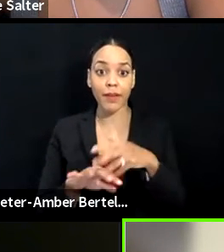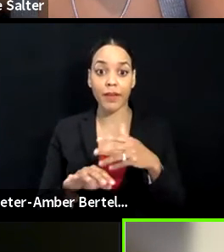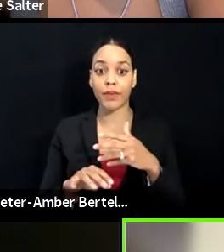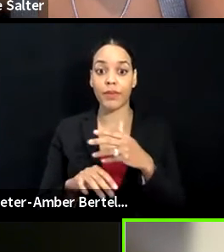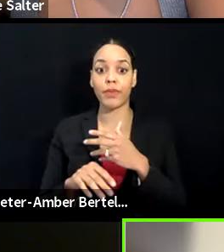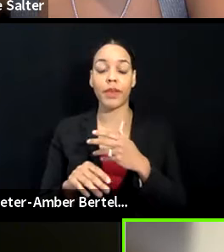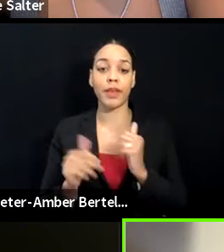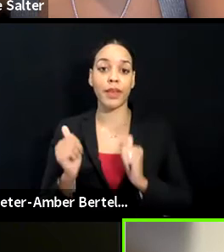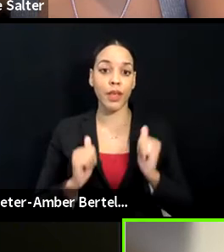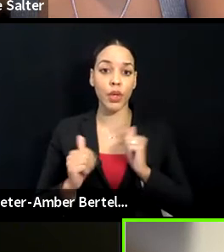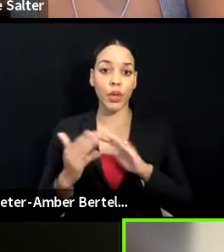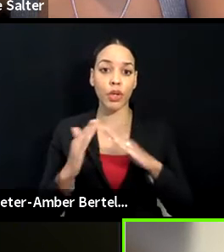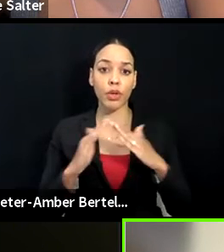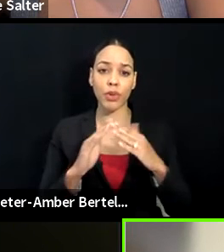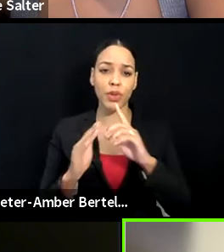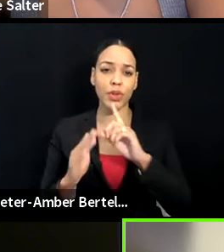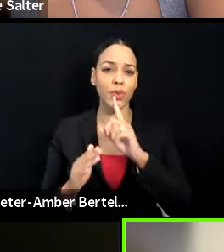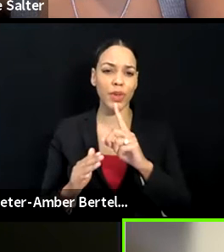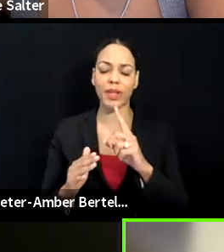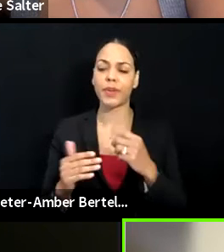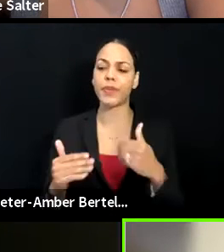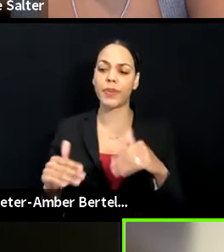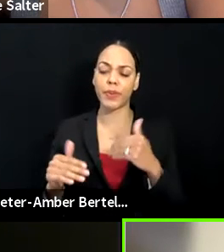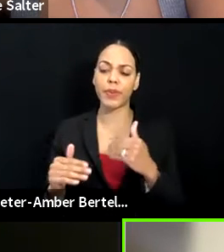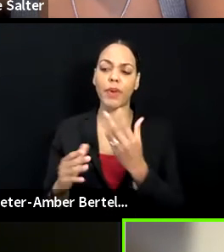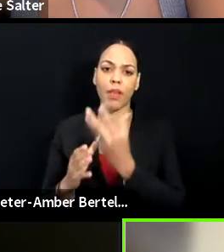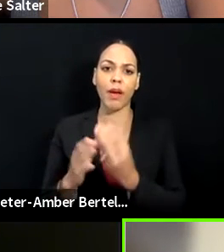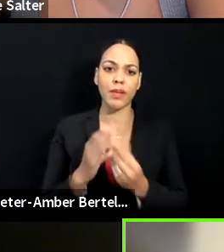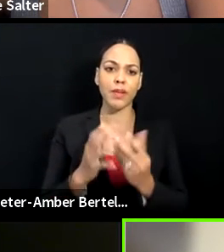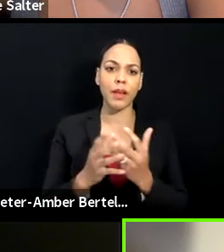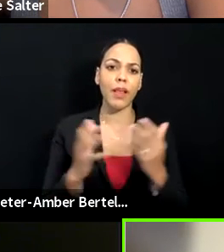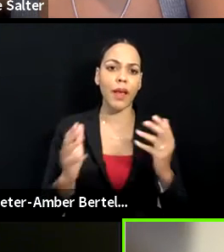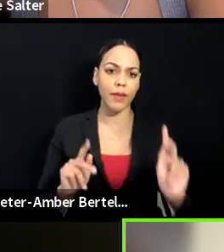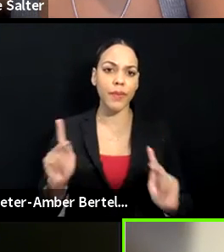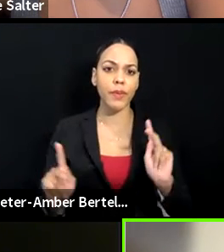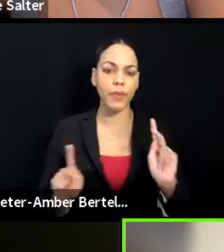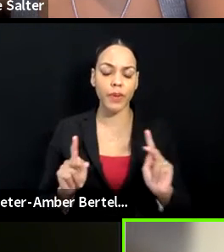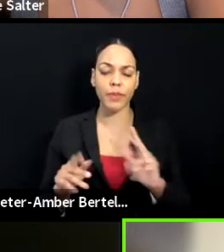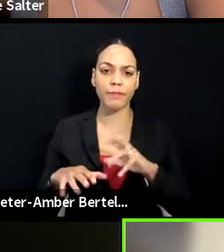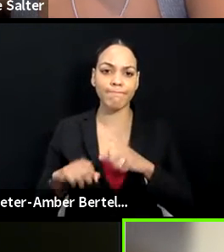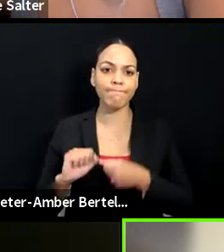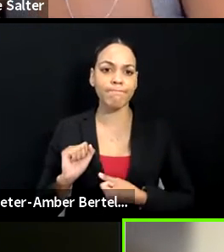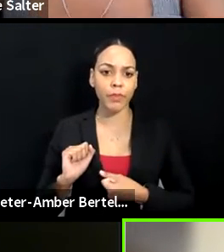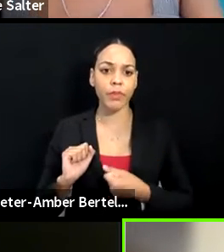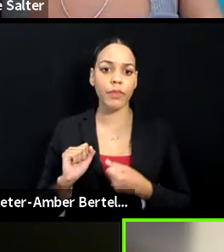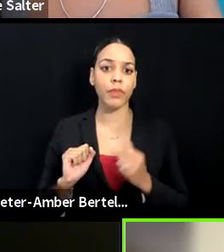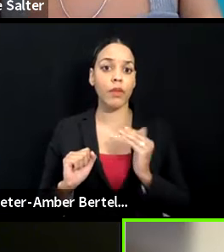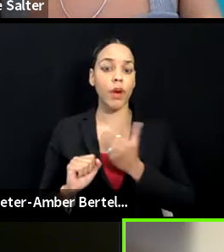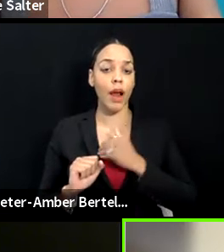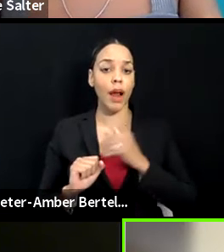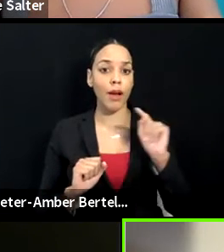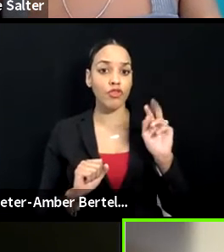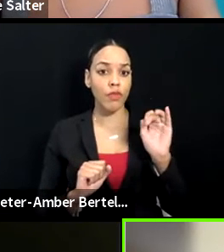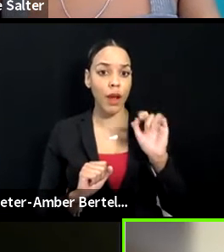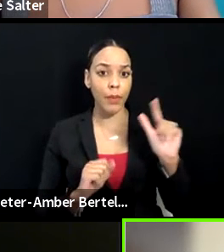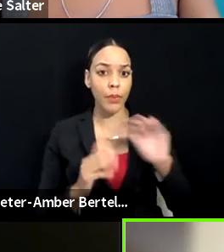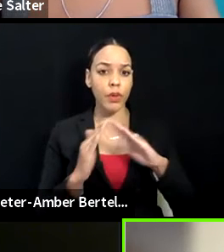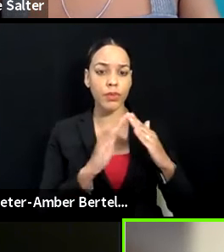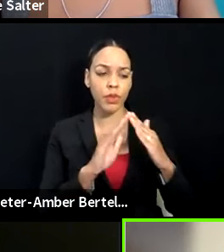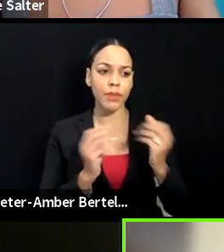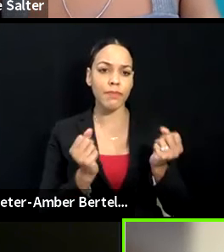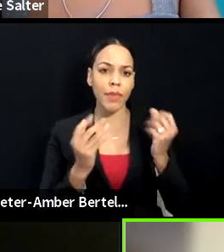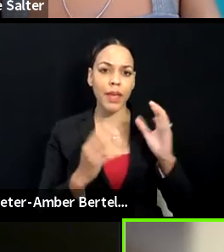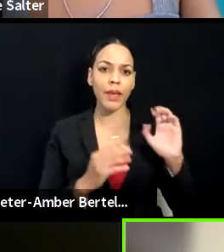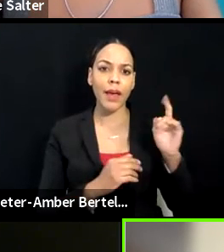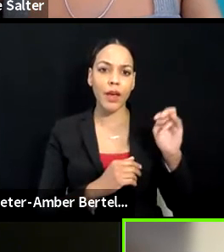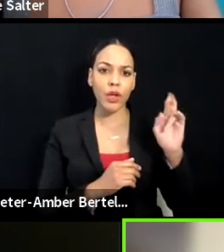members. It's been a lot of loss. And in our tribal communities, we've lost a lot of elders, a lot of people who carry